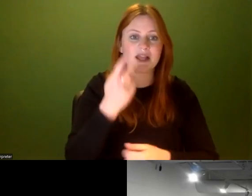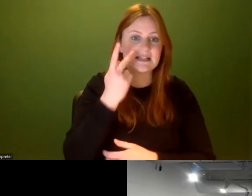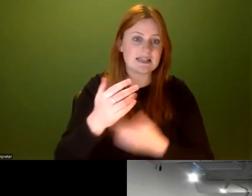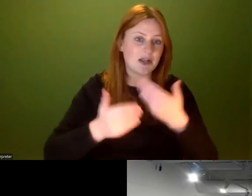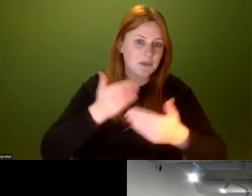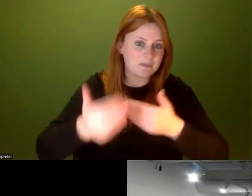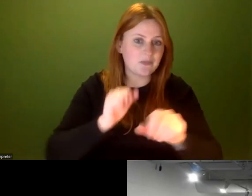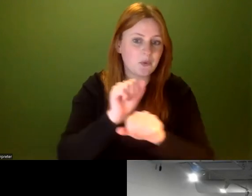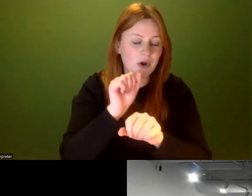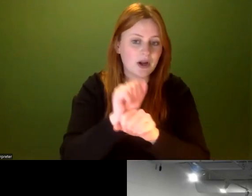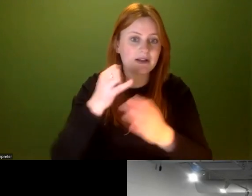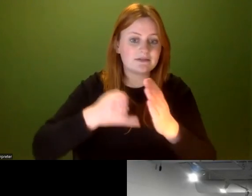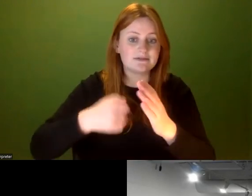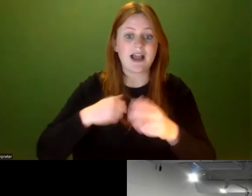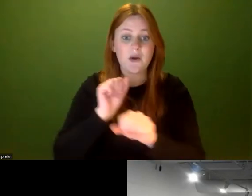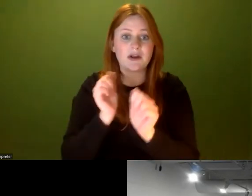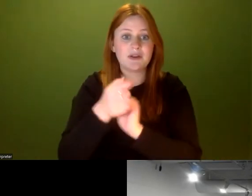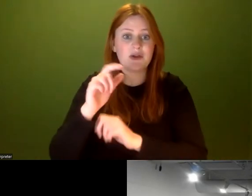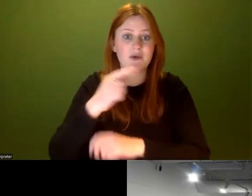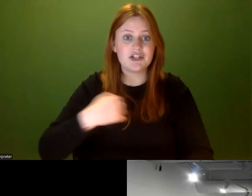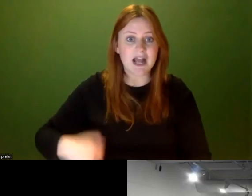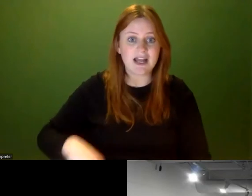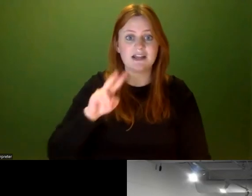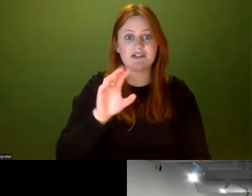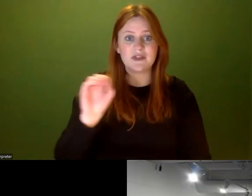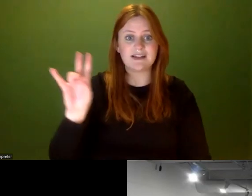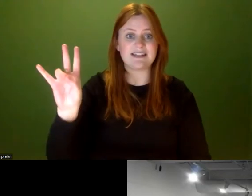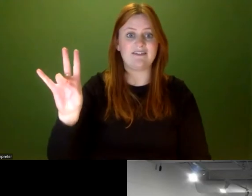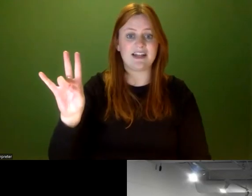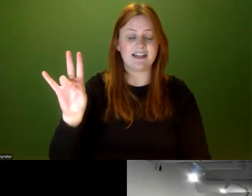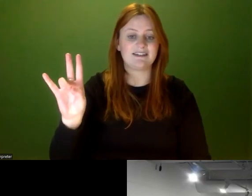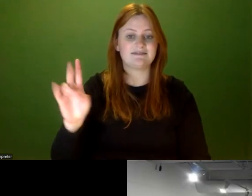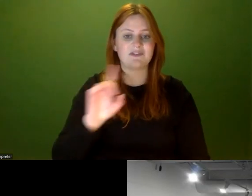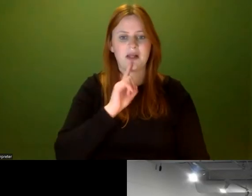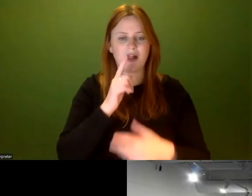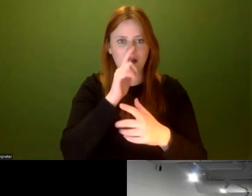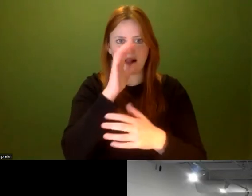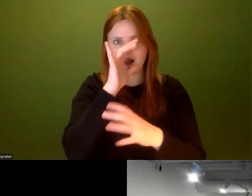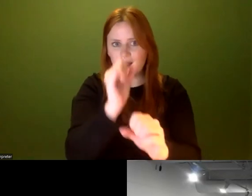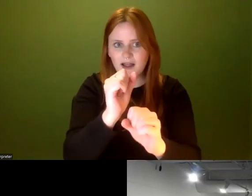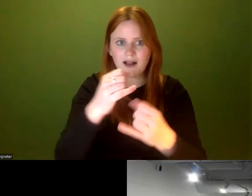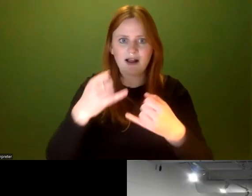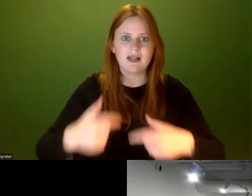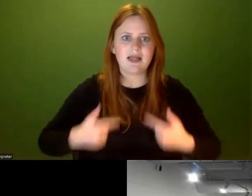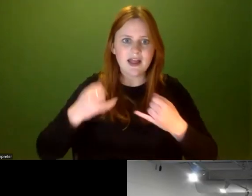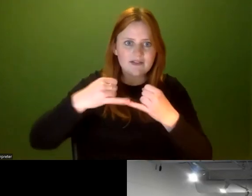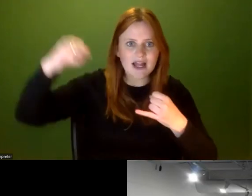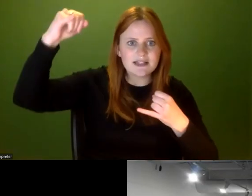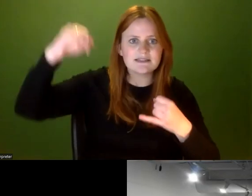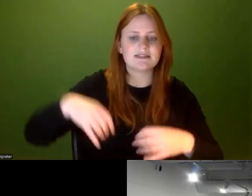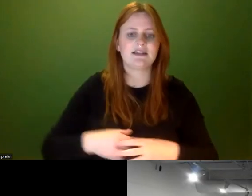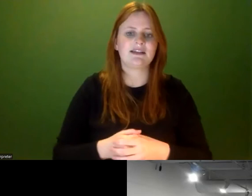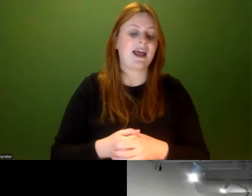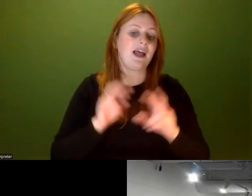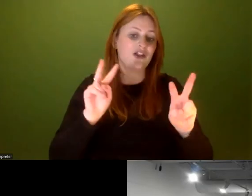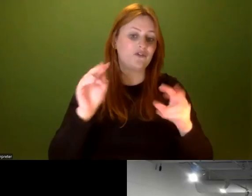since working with you in China in 2007. I'm intrigued by those lifelines and look forward to the new work you mentioned.